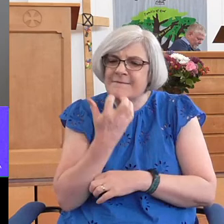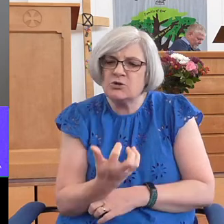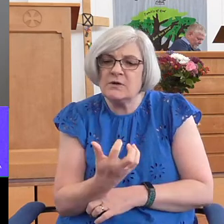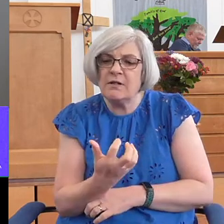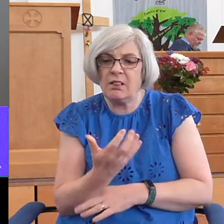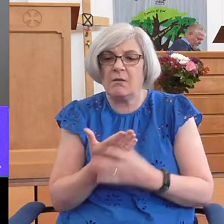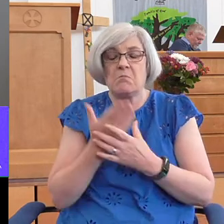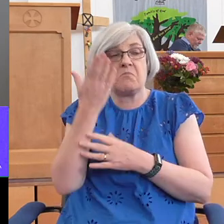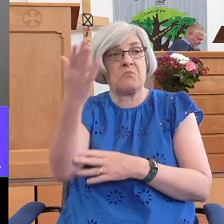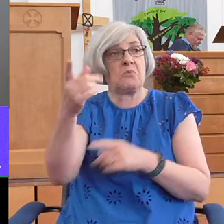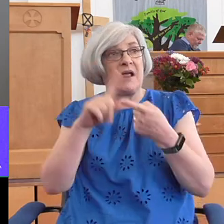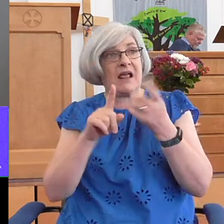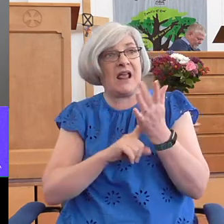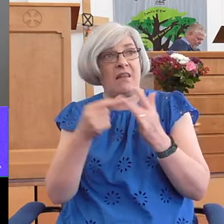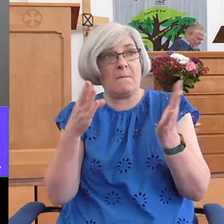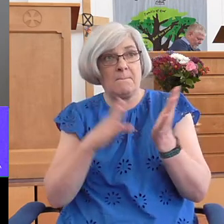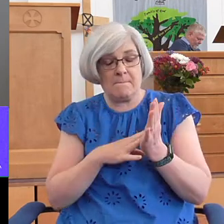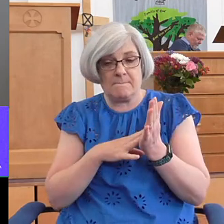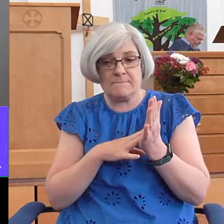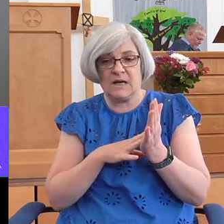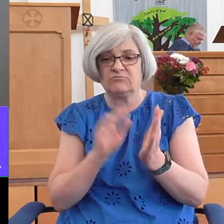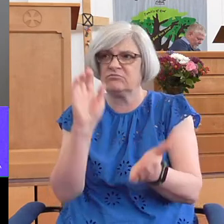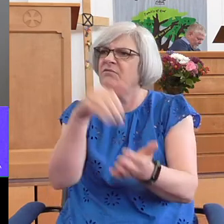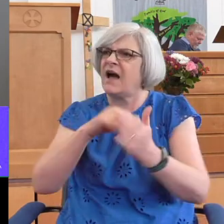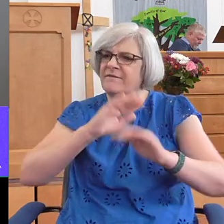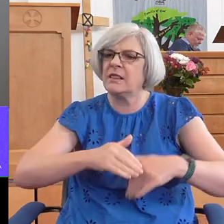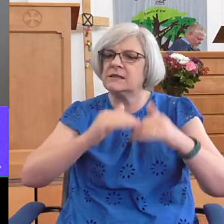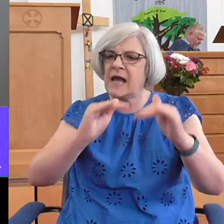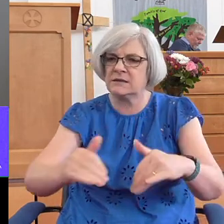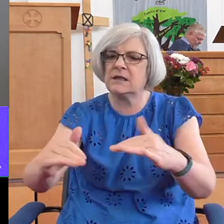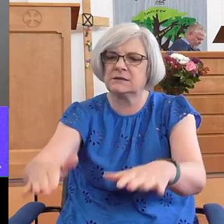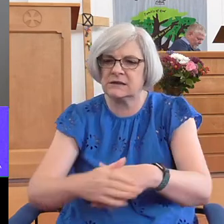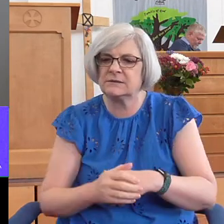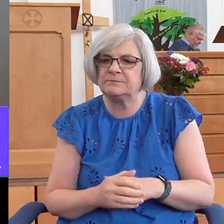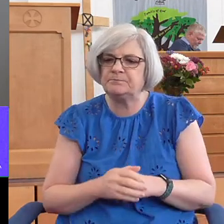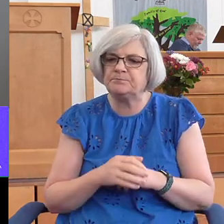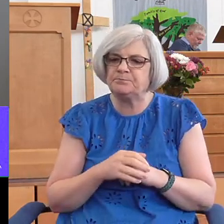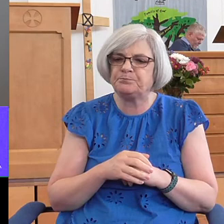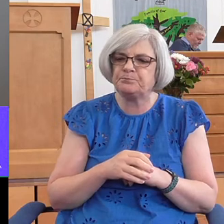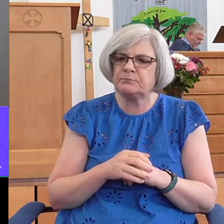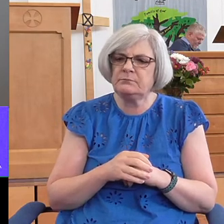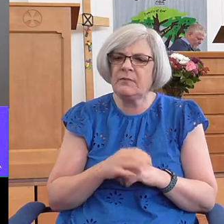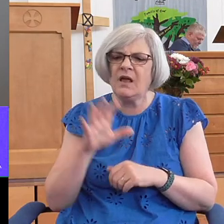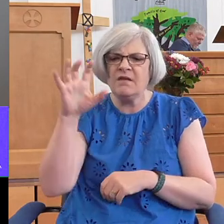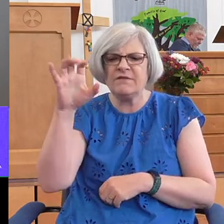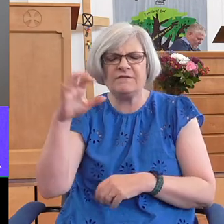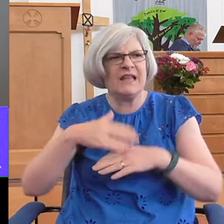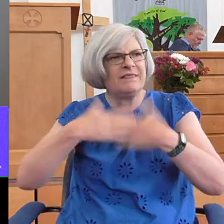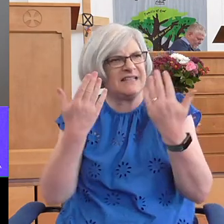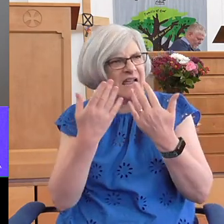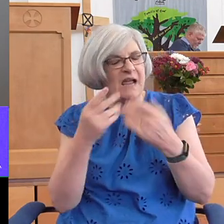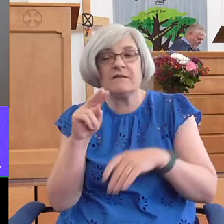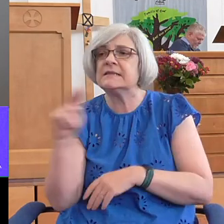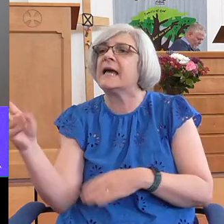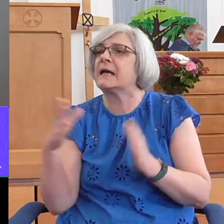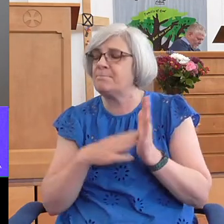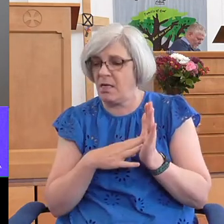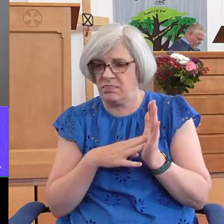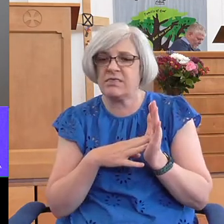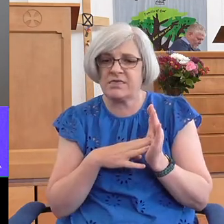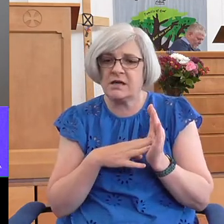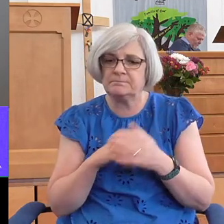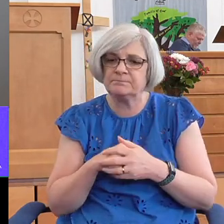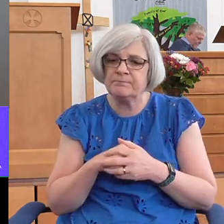and came to the desert of Sin, which is between Elim and Sinai, on the 15th day of the second